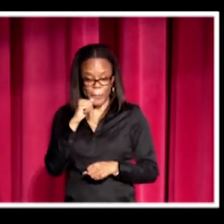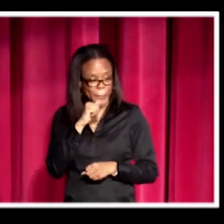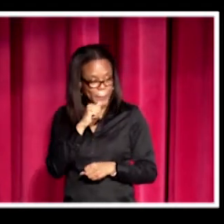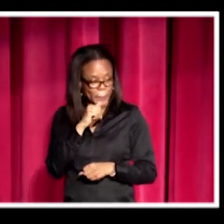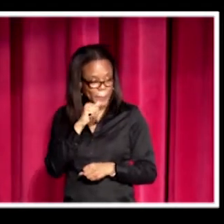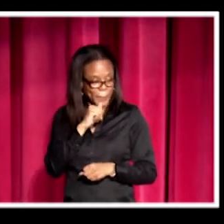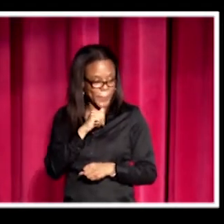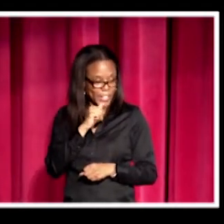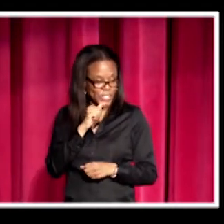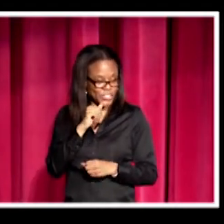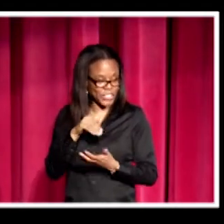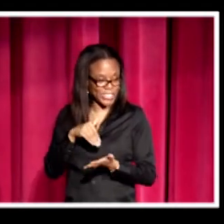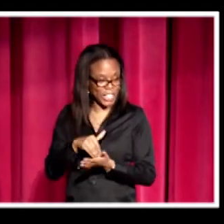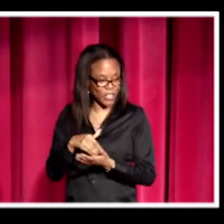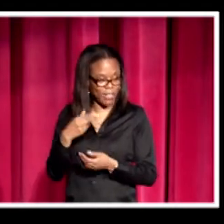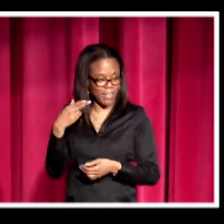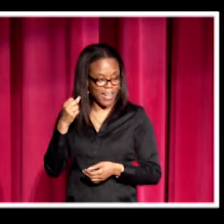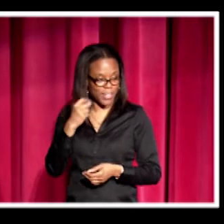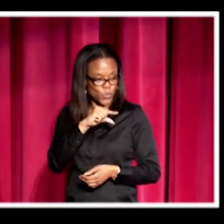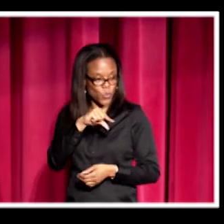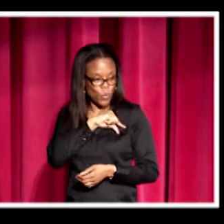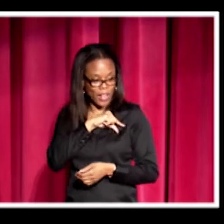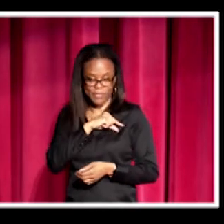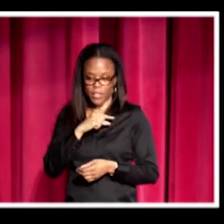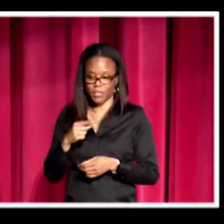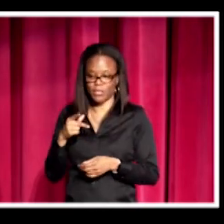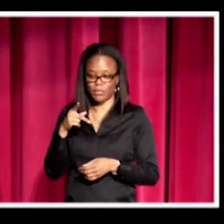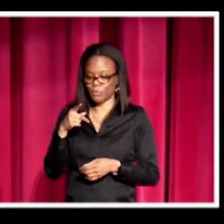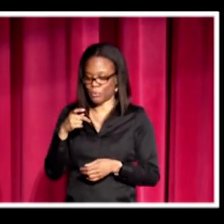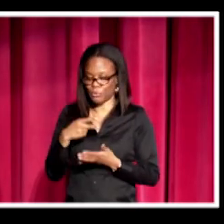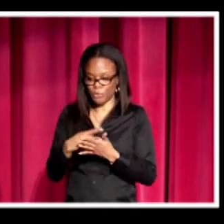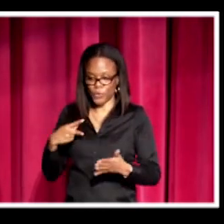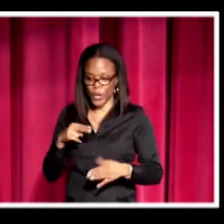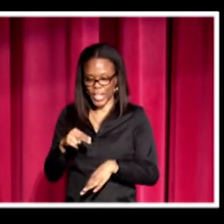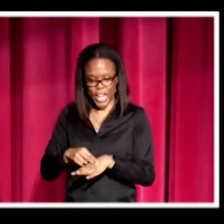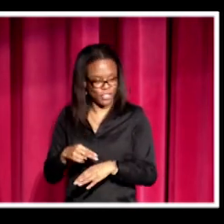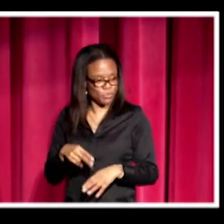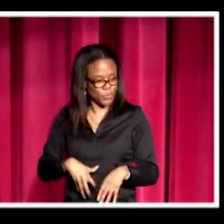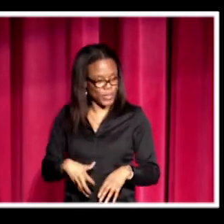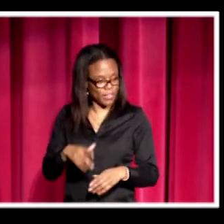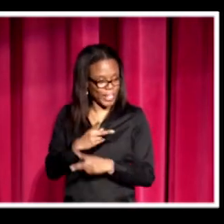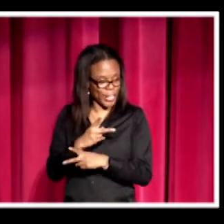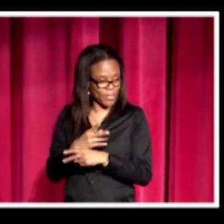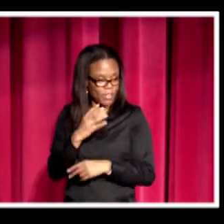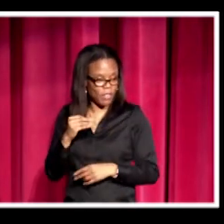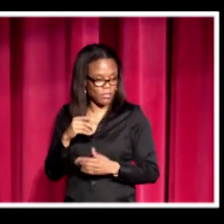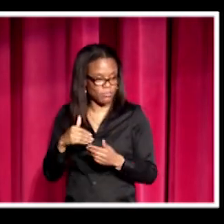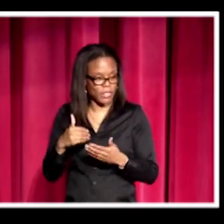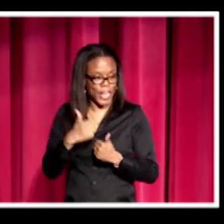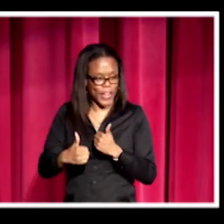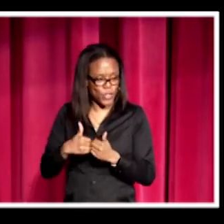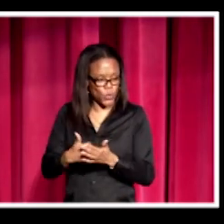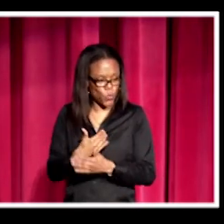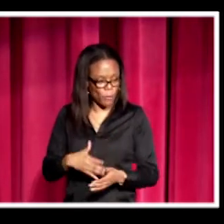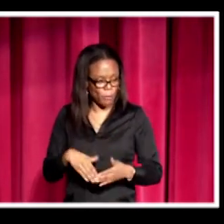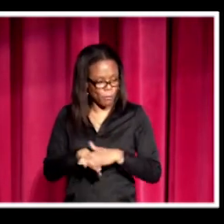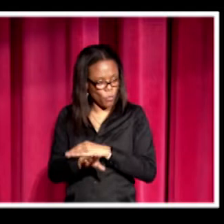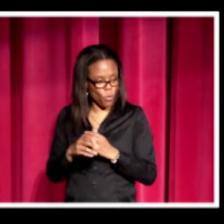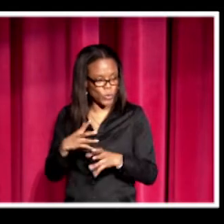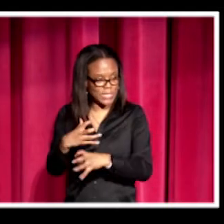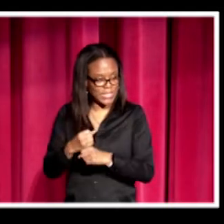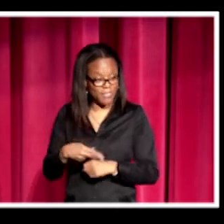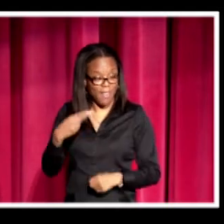receives patient-centered, high-quality prenatal care, and every newborn receives